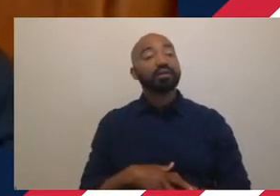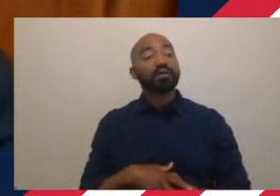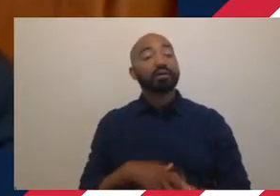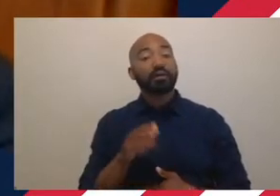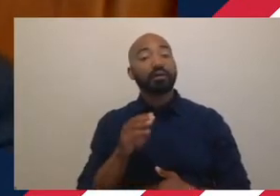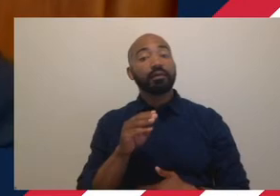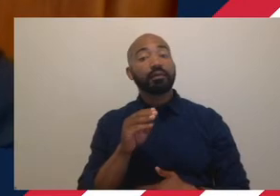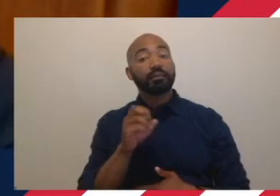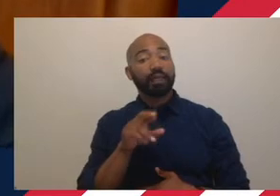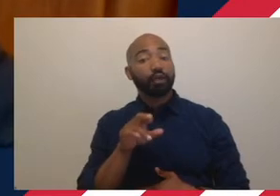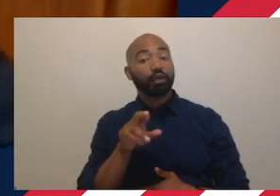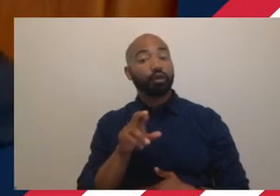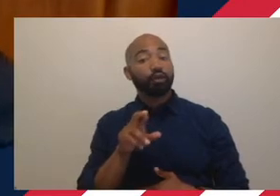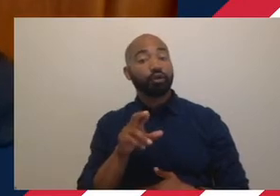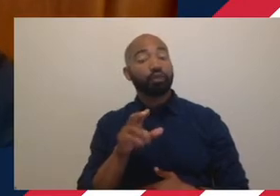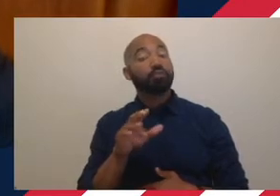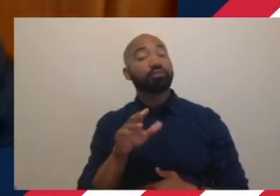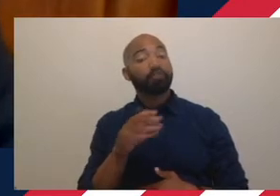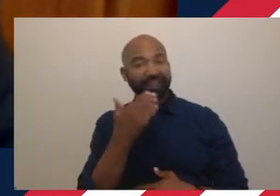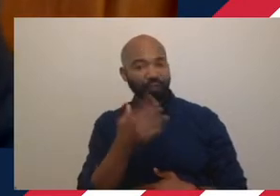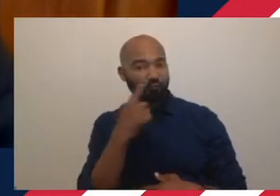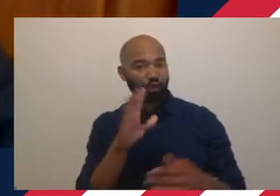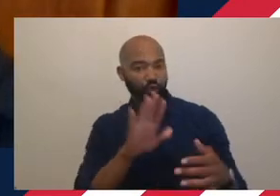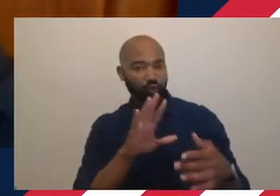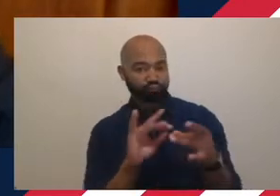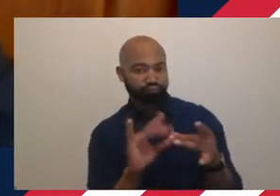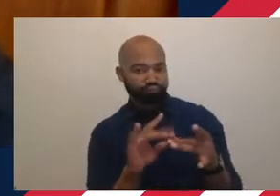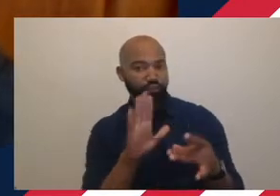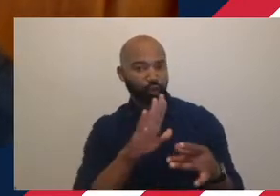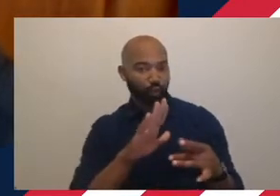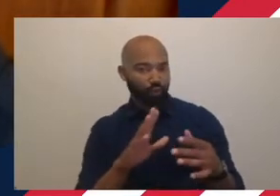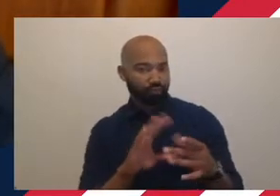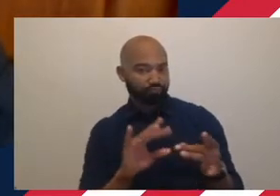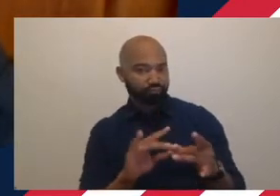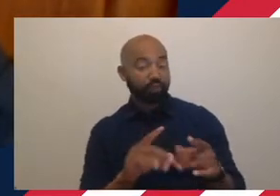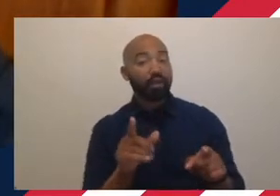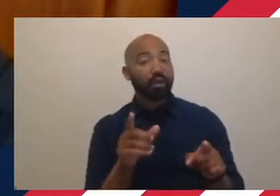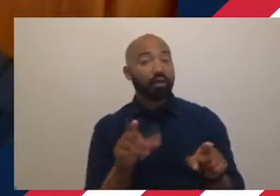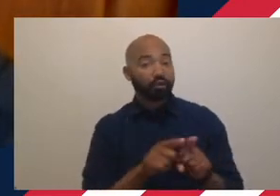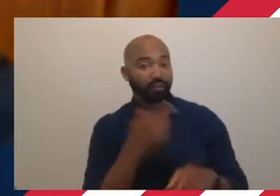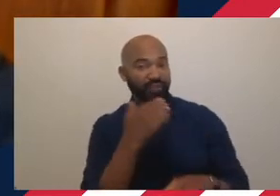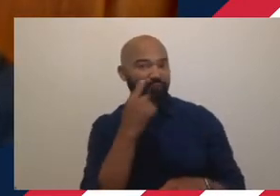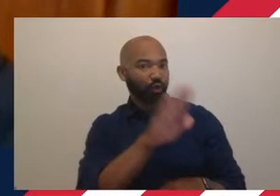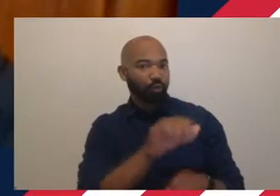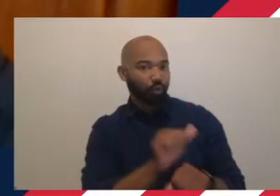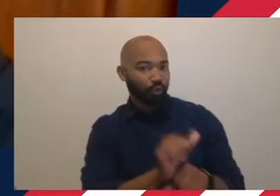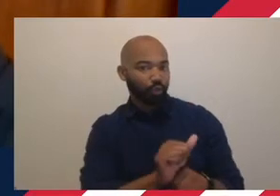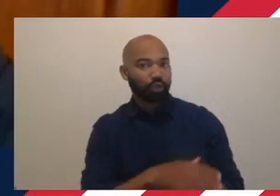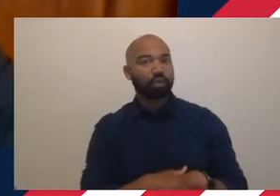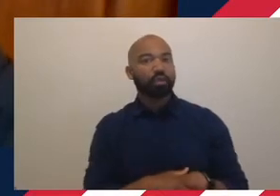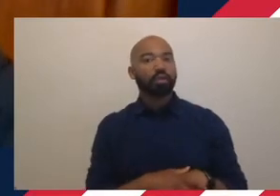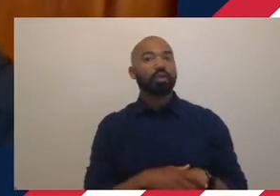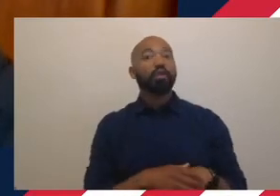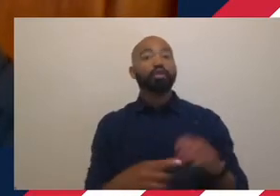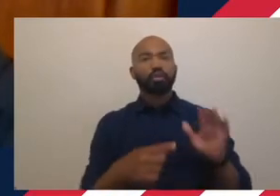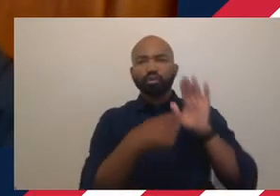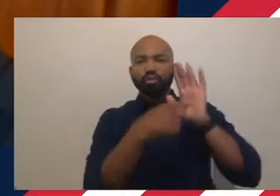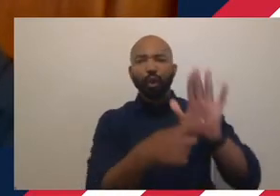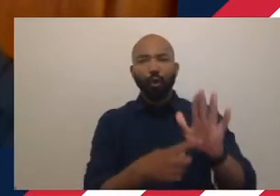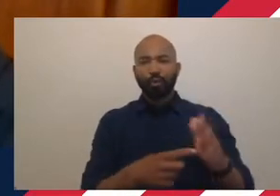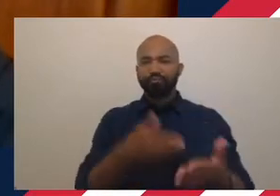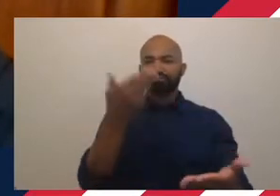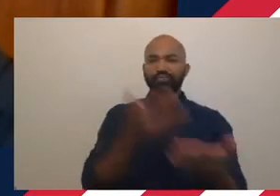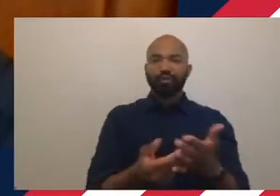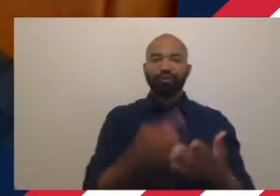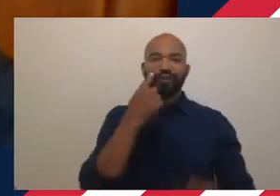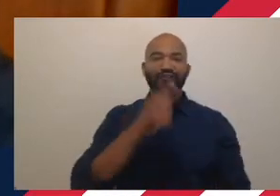your testimony, but let me also thank you for the work that you did in uncovering the Flint water crisis and the work